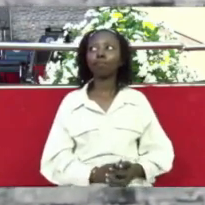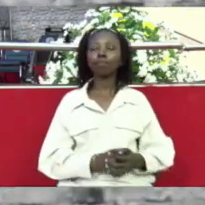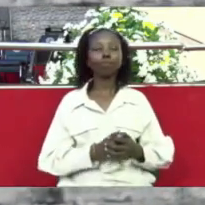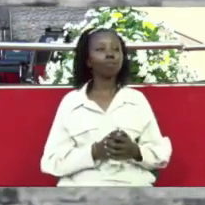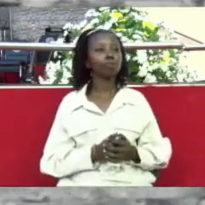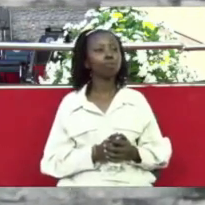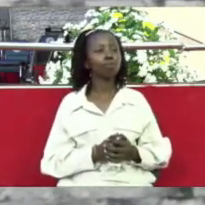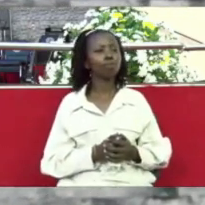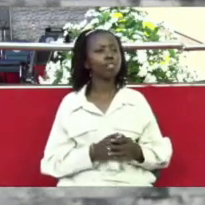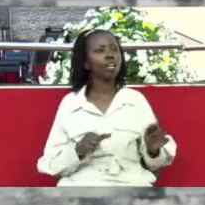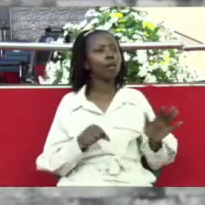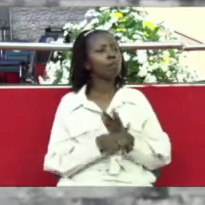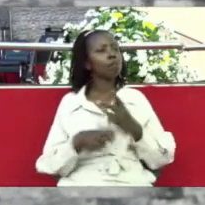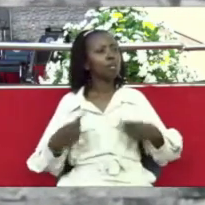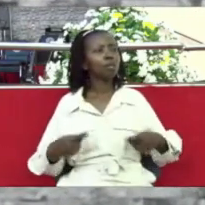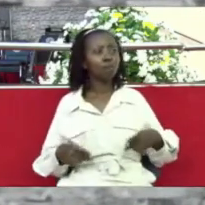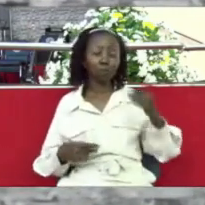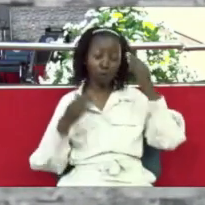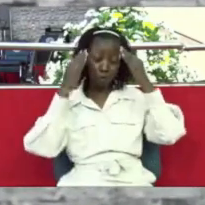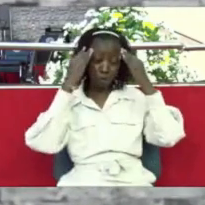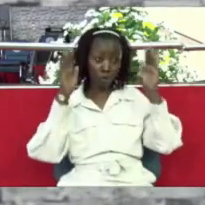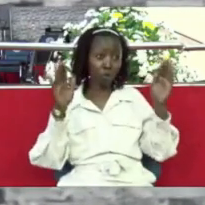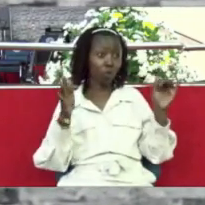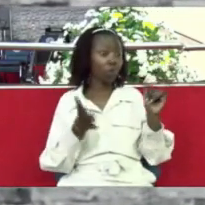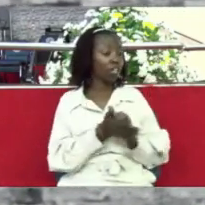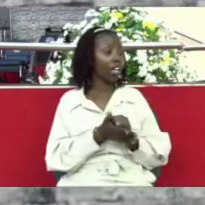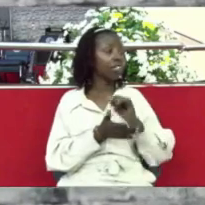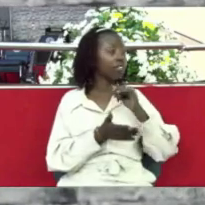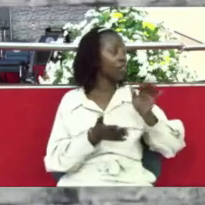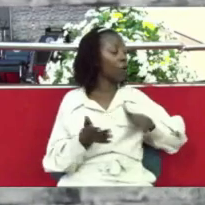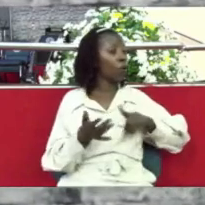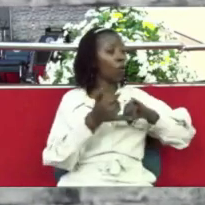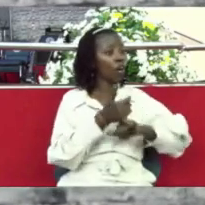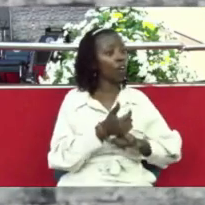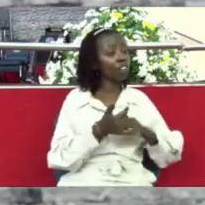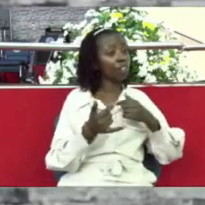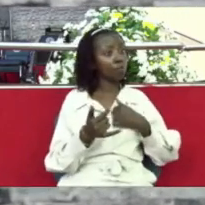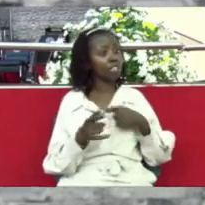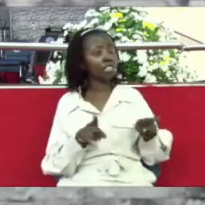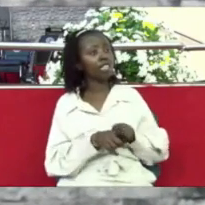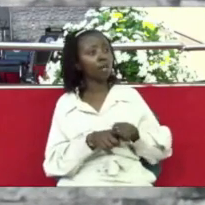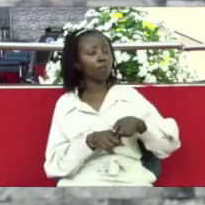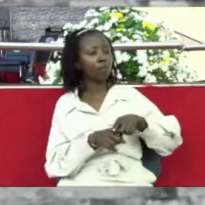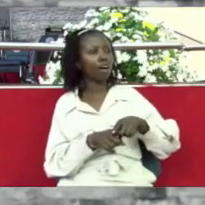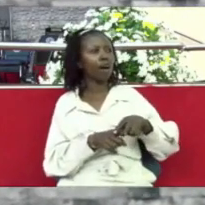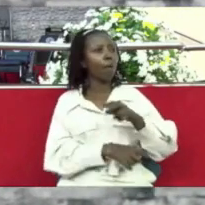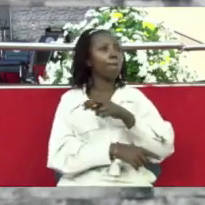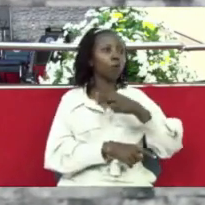Now, most of you don't realize that Rhonda and I were policemen back in America.